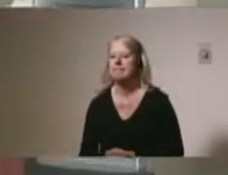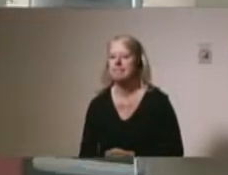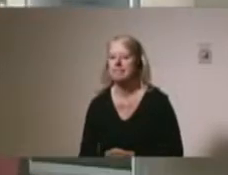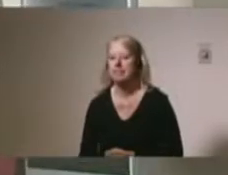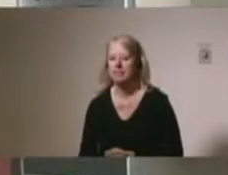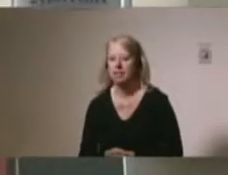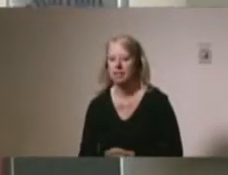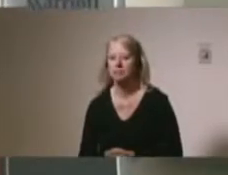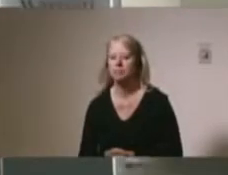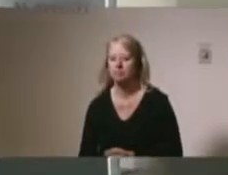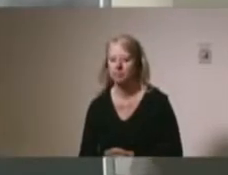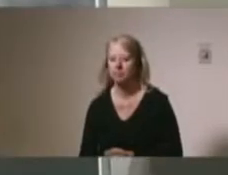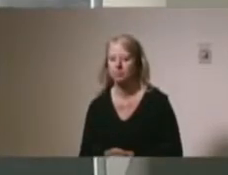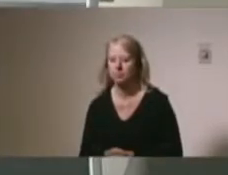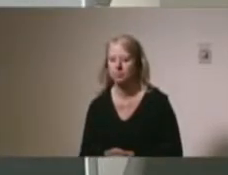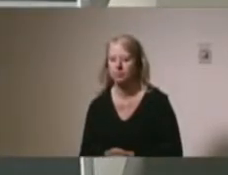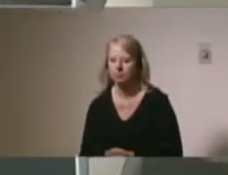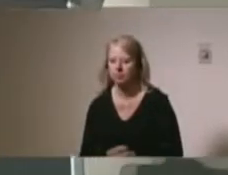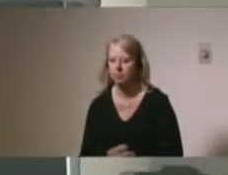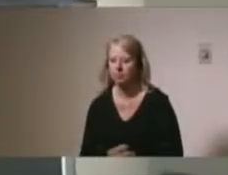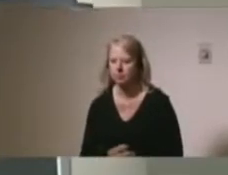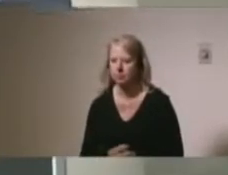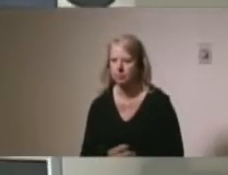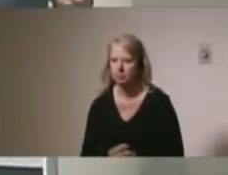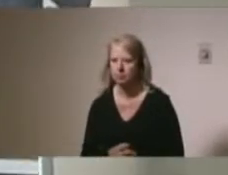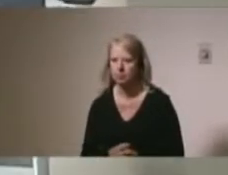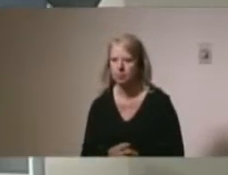the last straightaway of this